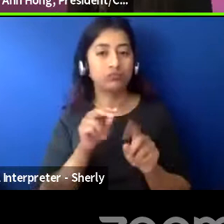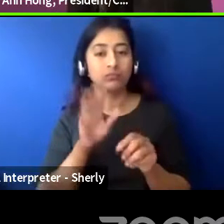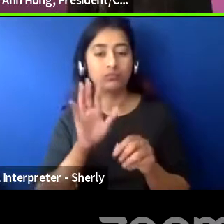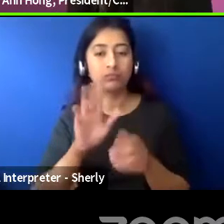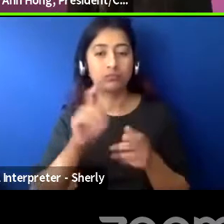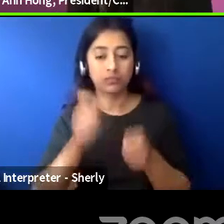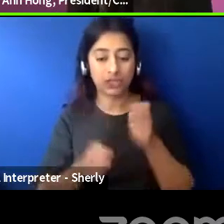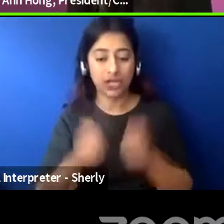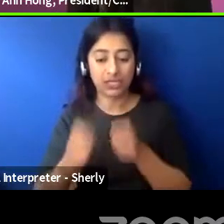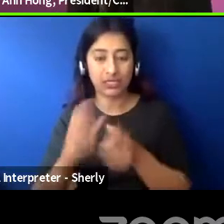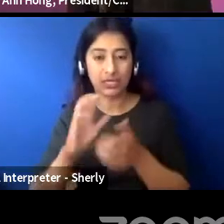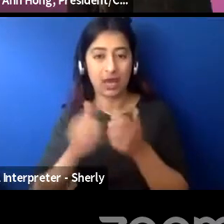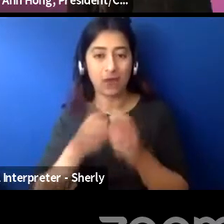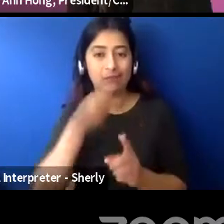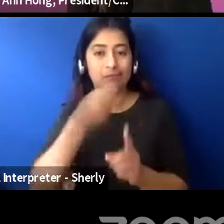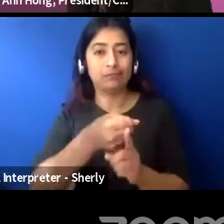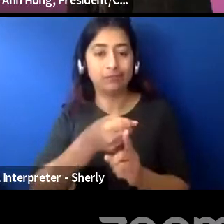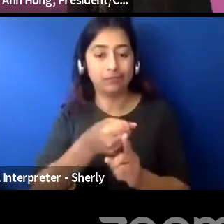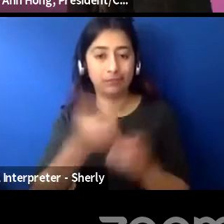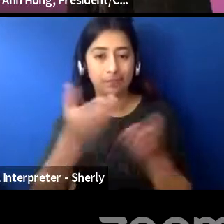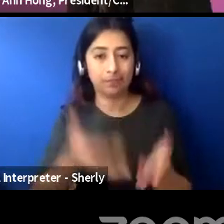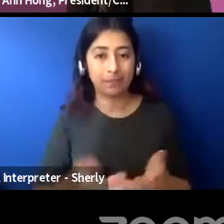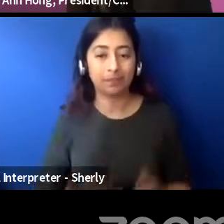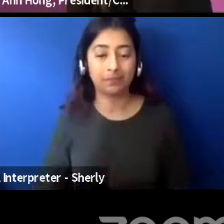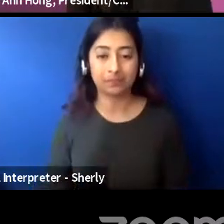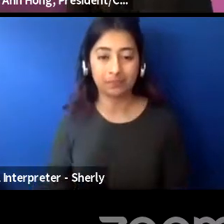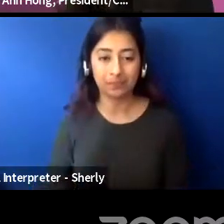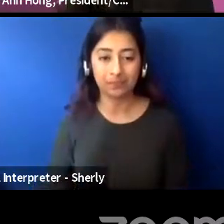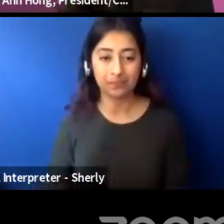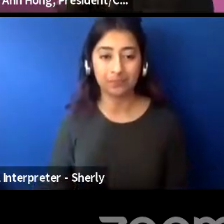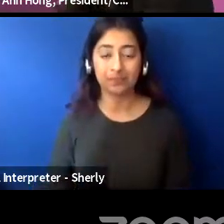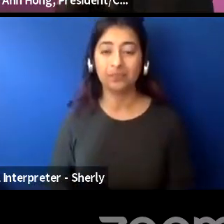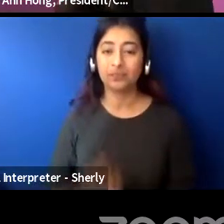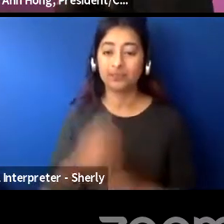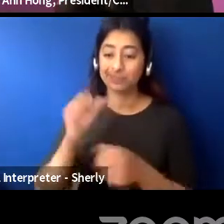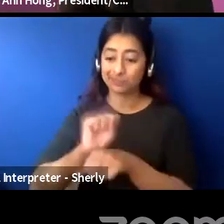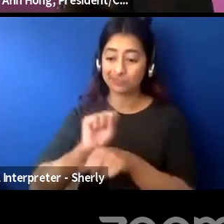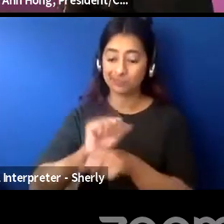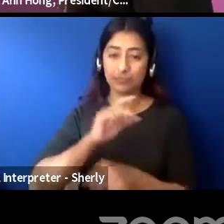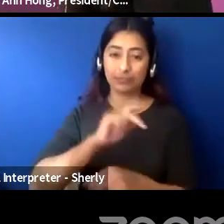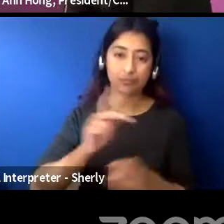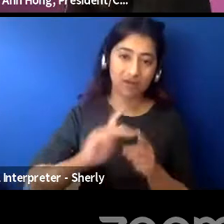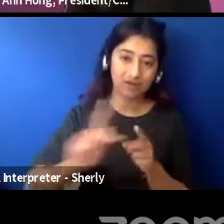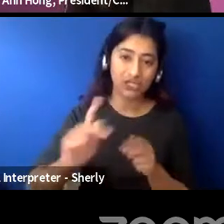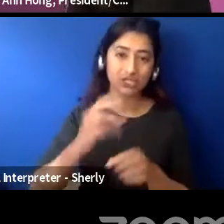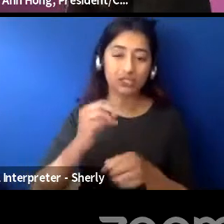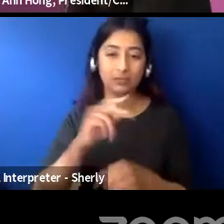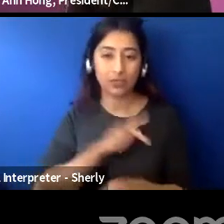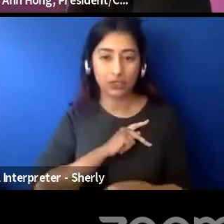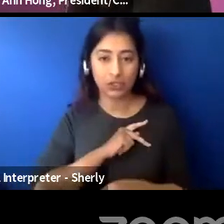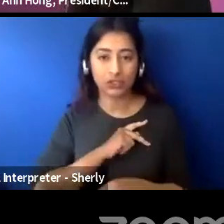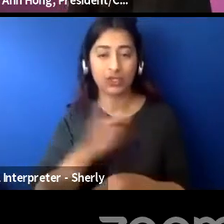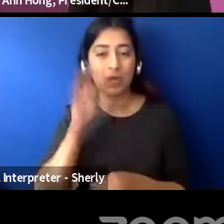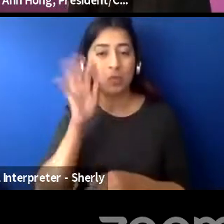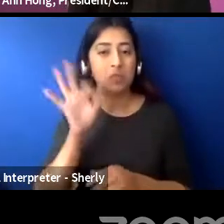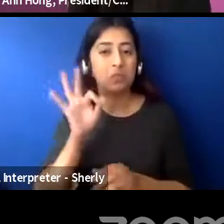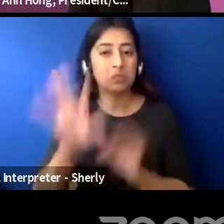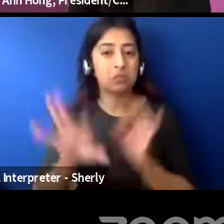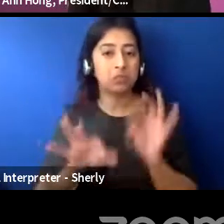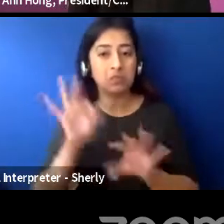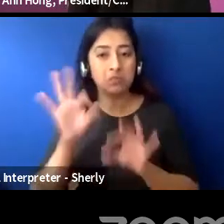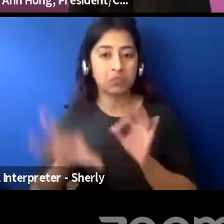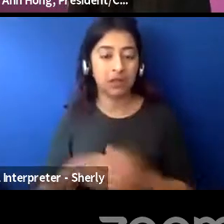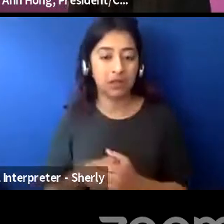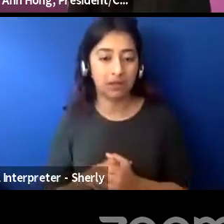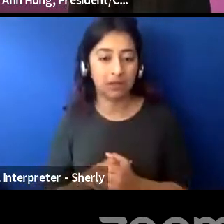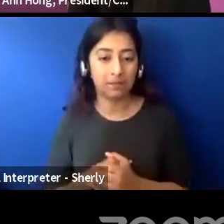impacted you? Yeah, so I'll share professionally, personally, and hopefully I can provide some practical tips. But, you know,